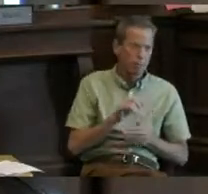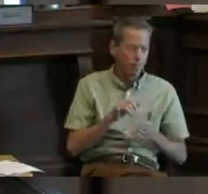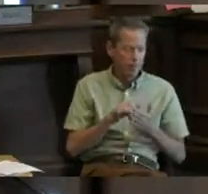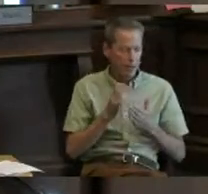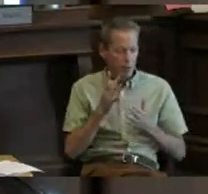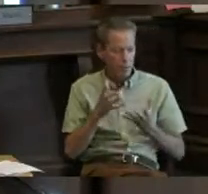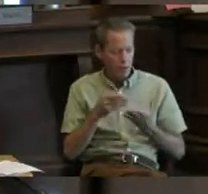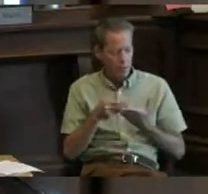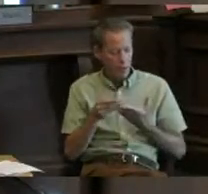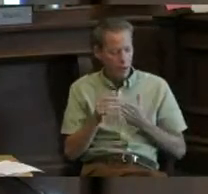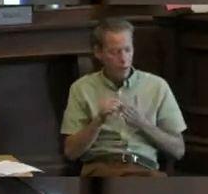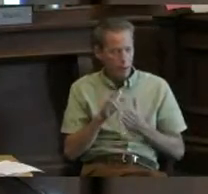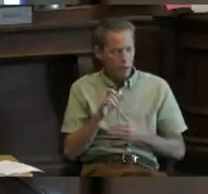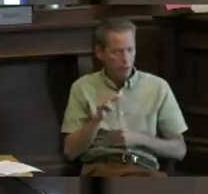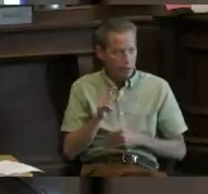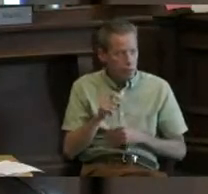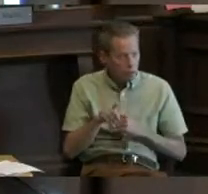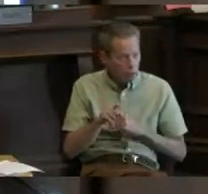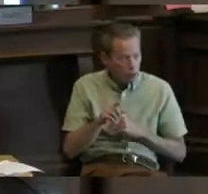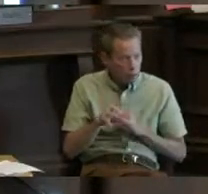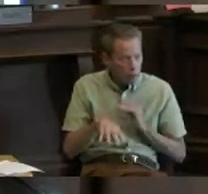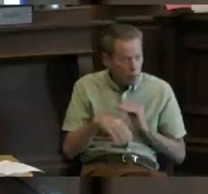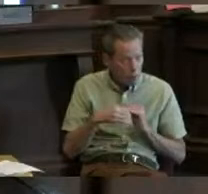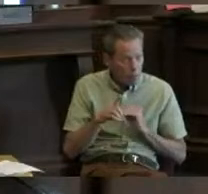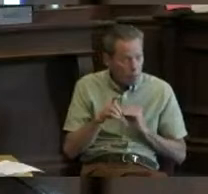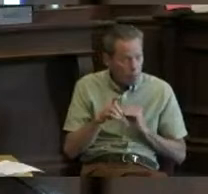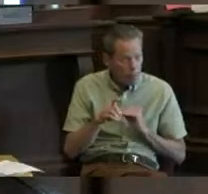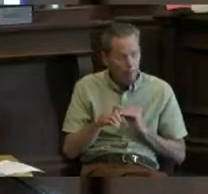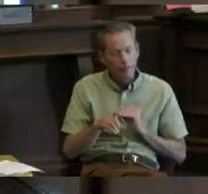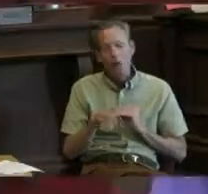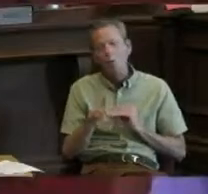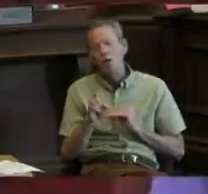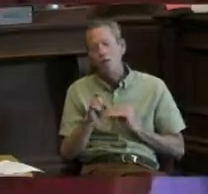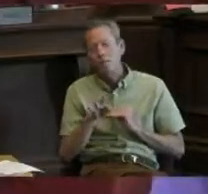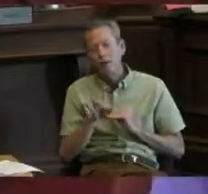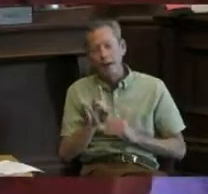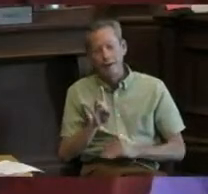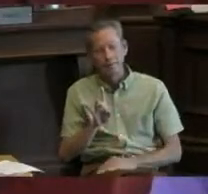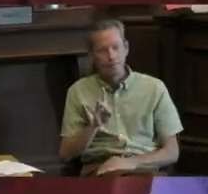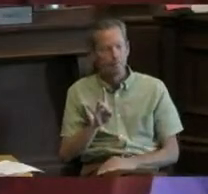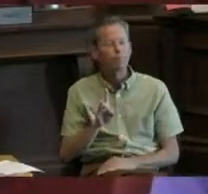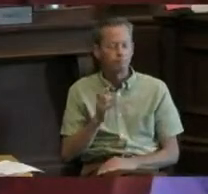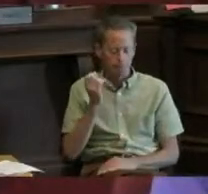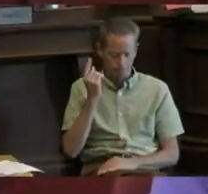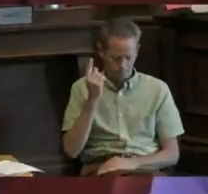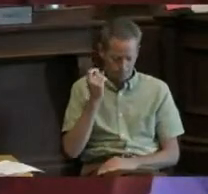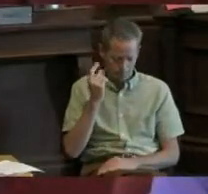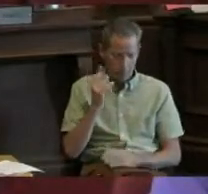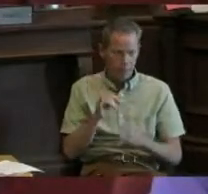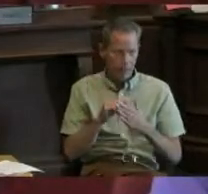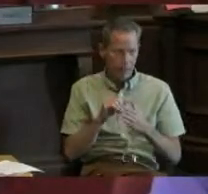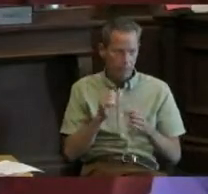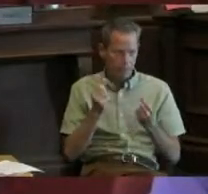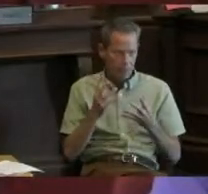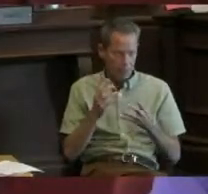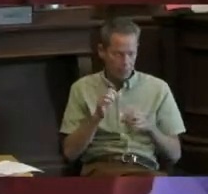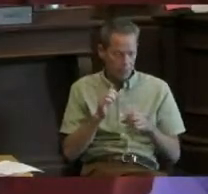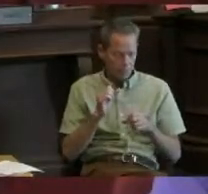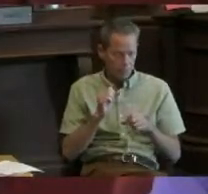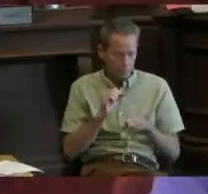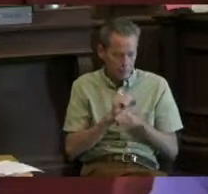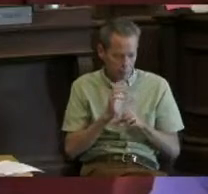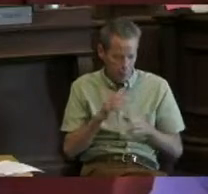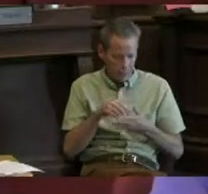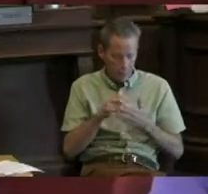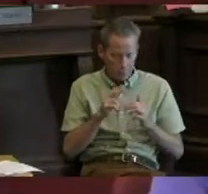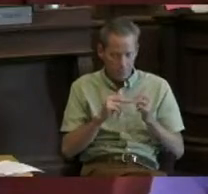for. You need 100 total spaces? 148. We need, got yeah, we have that many employees in the building, or that